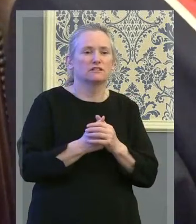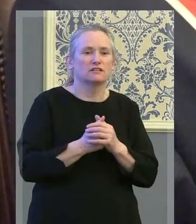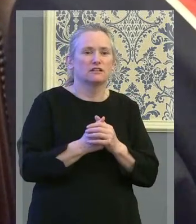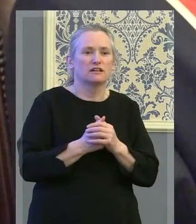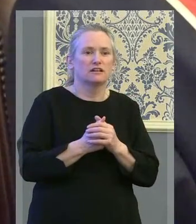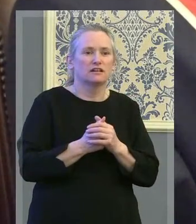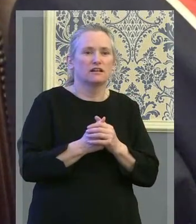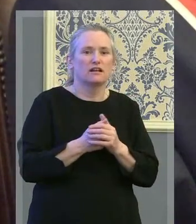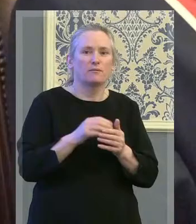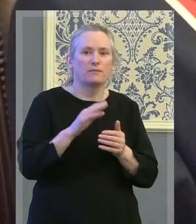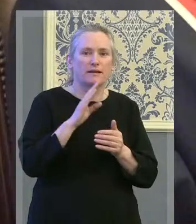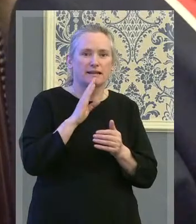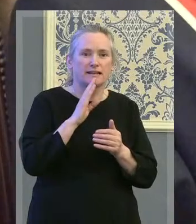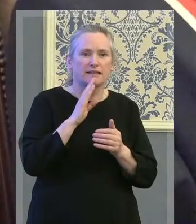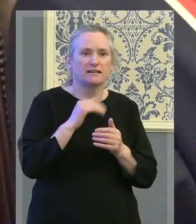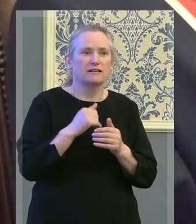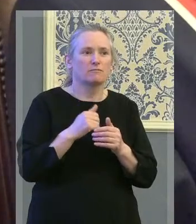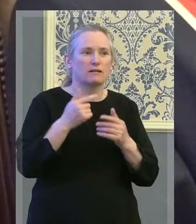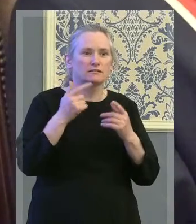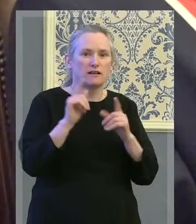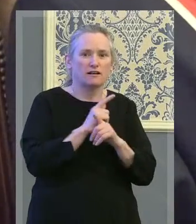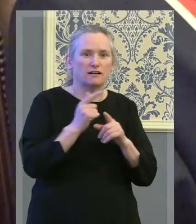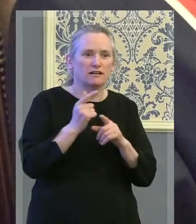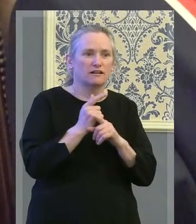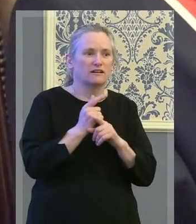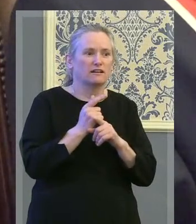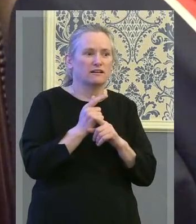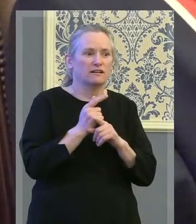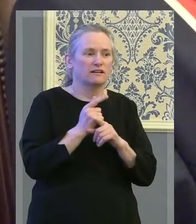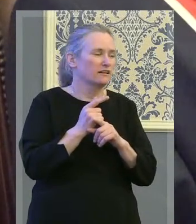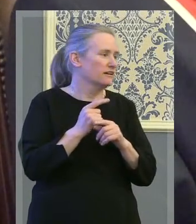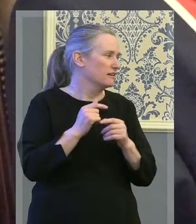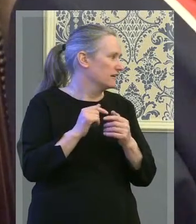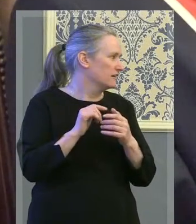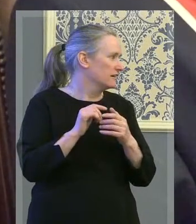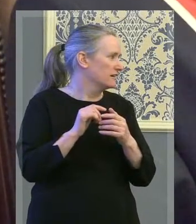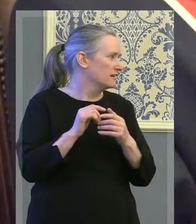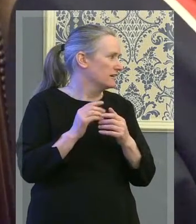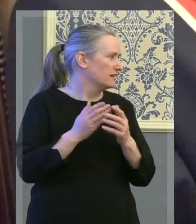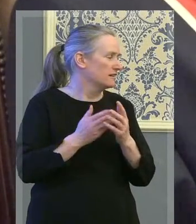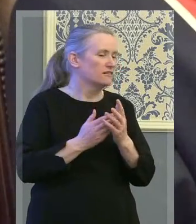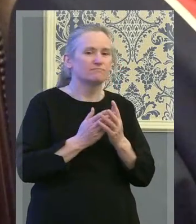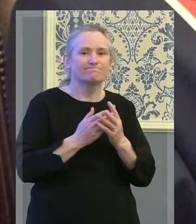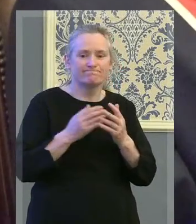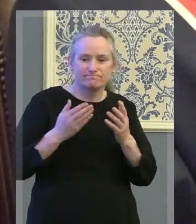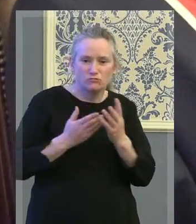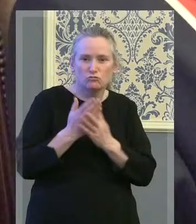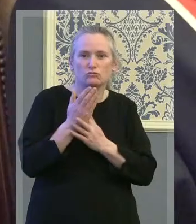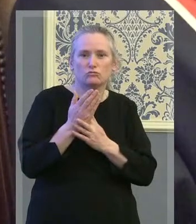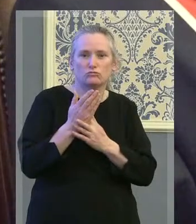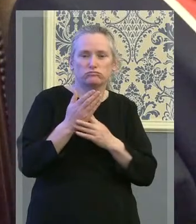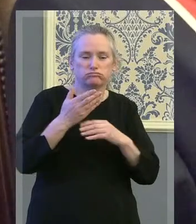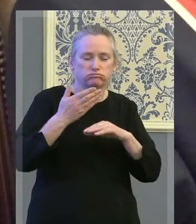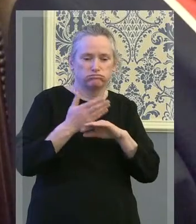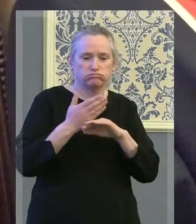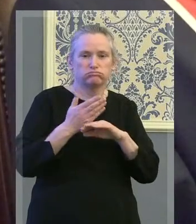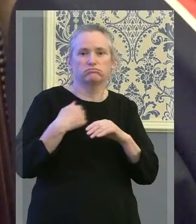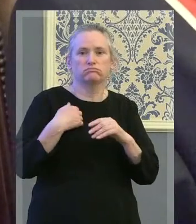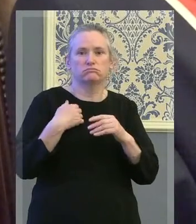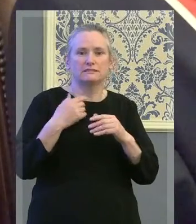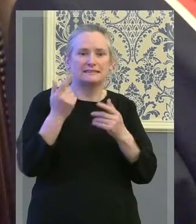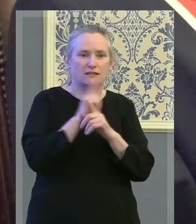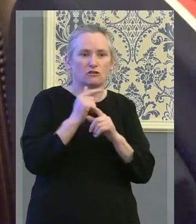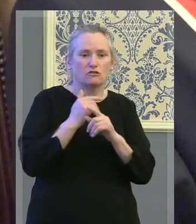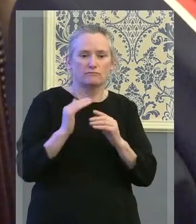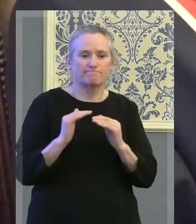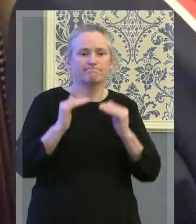that you'd get to hear the songs sung by me, but it would be with actors reenacting the career of the rise and fall and rise of a singer.